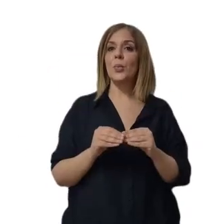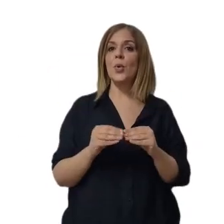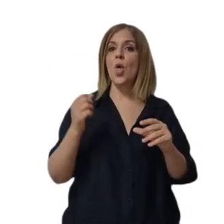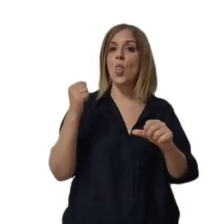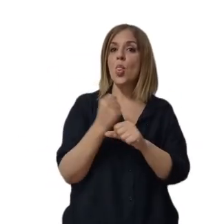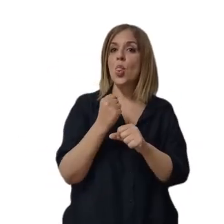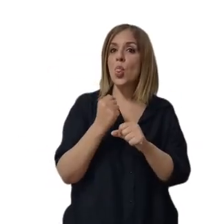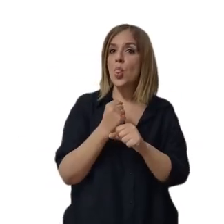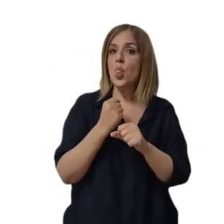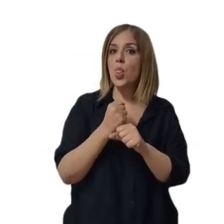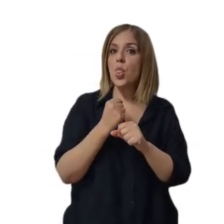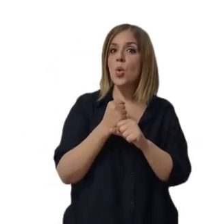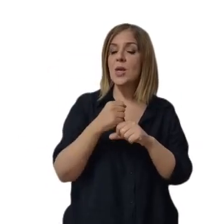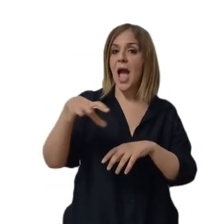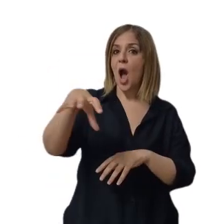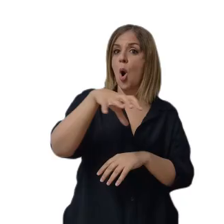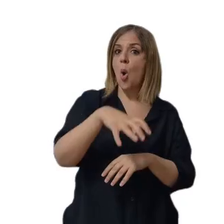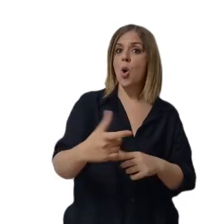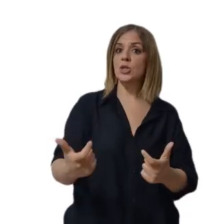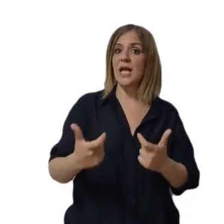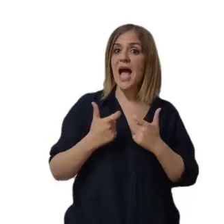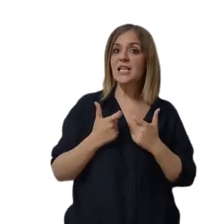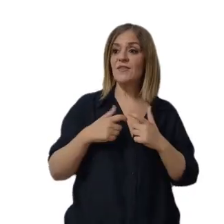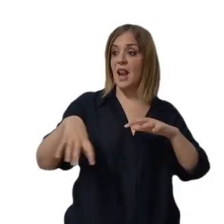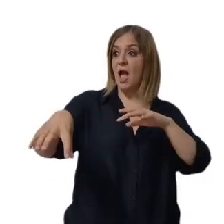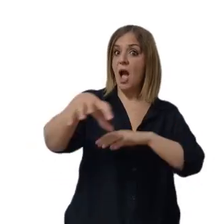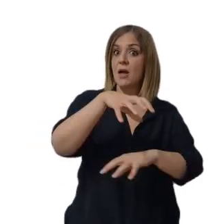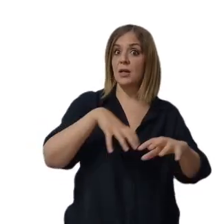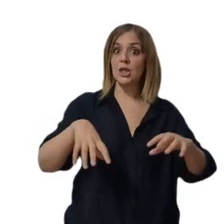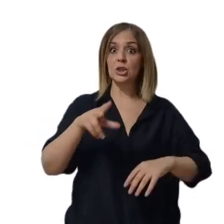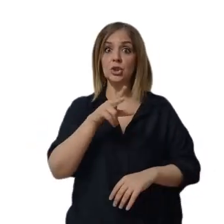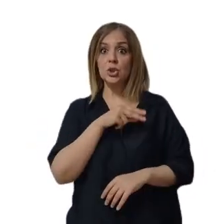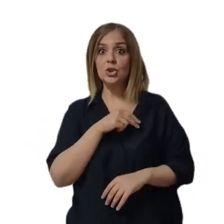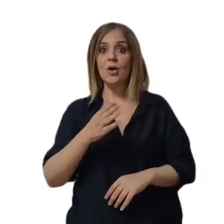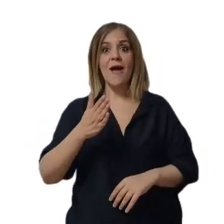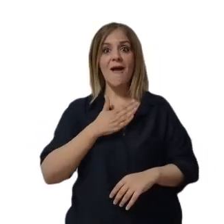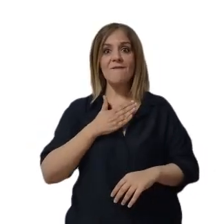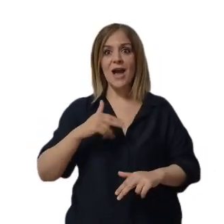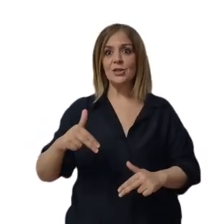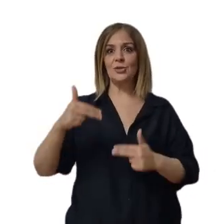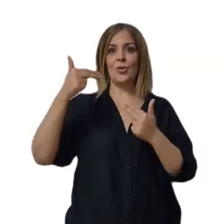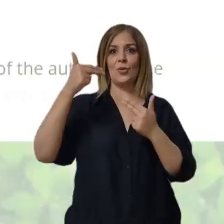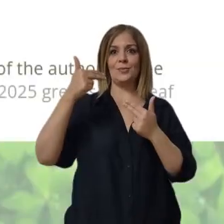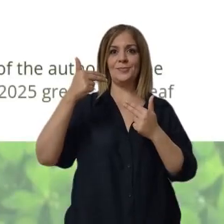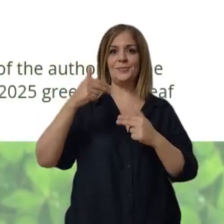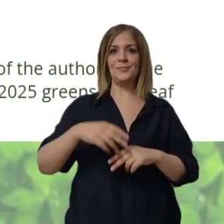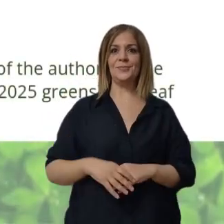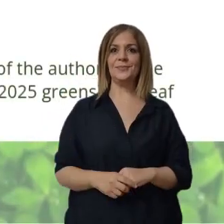workplace safety and ergonomics. Thank you for following.